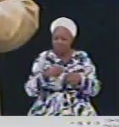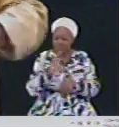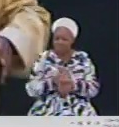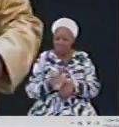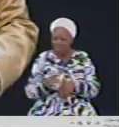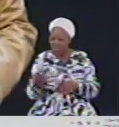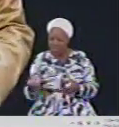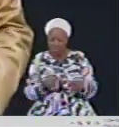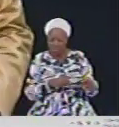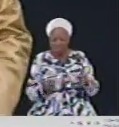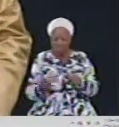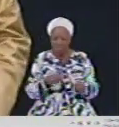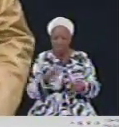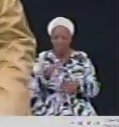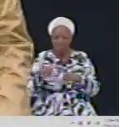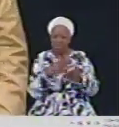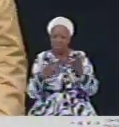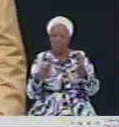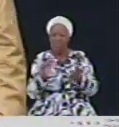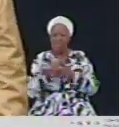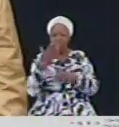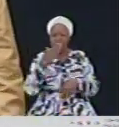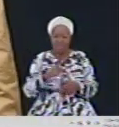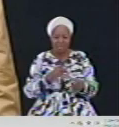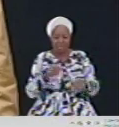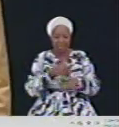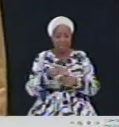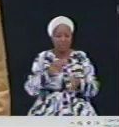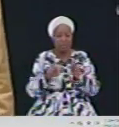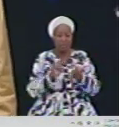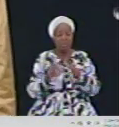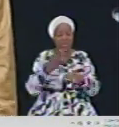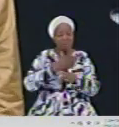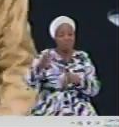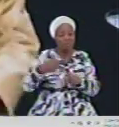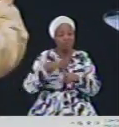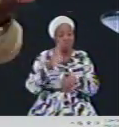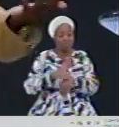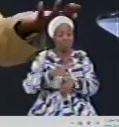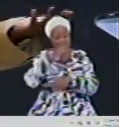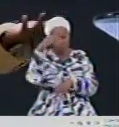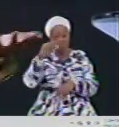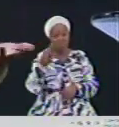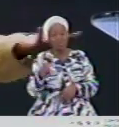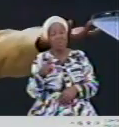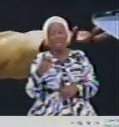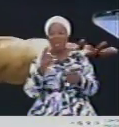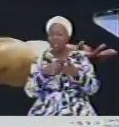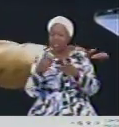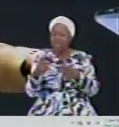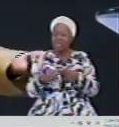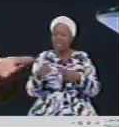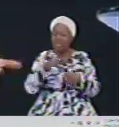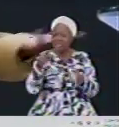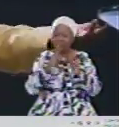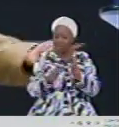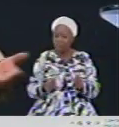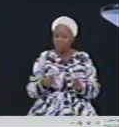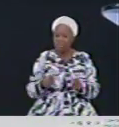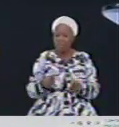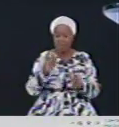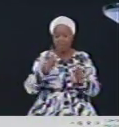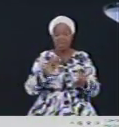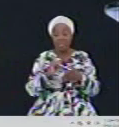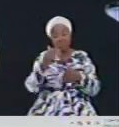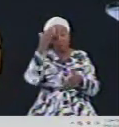your maneuvering, and then you send them away. They run away from the church. And there's a man that, you know, knew the Bible, knew the word